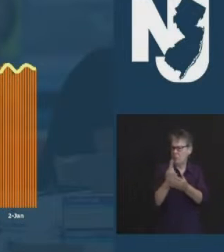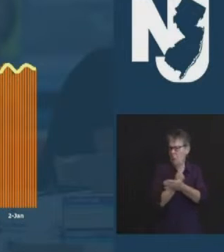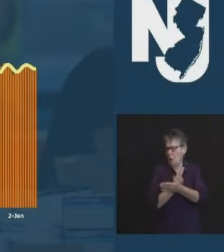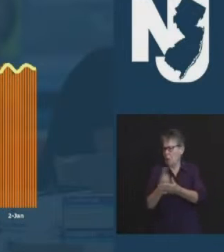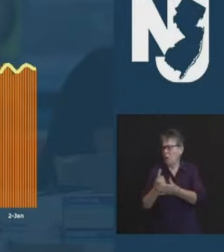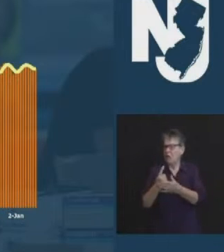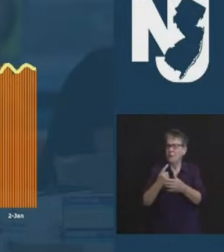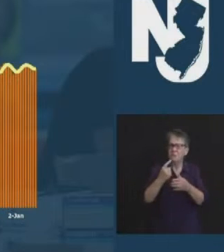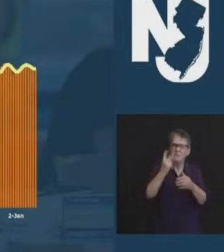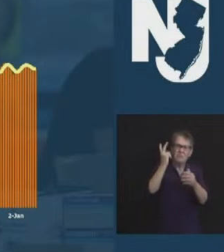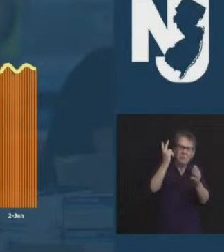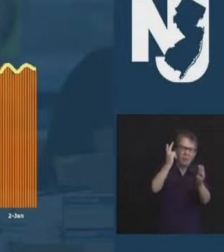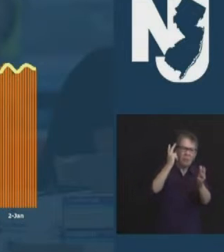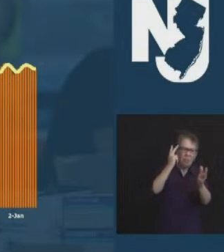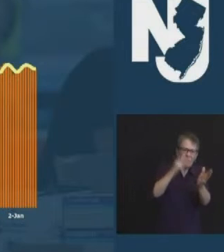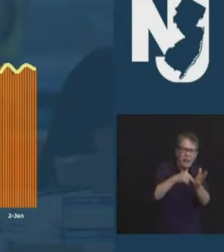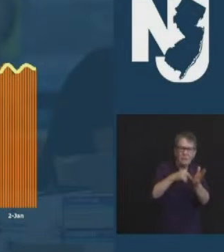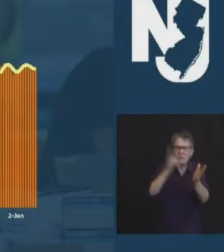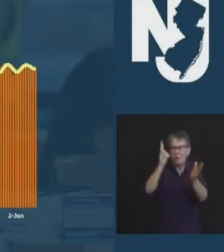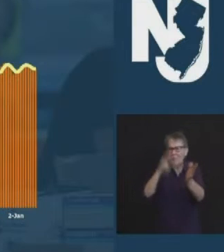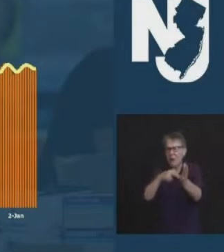3,669, 3,638,